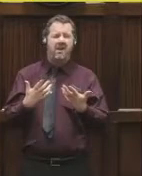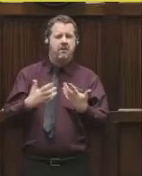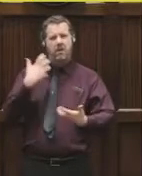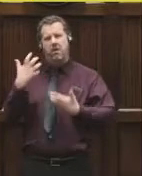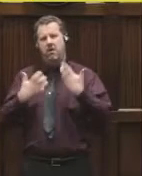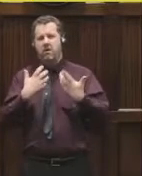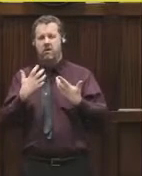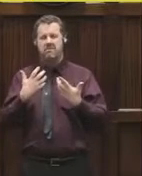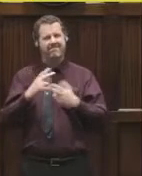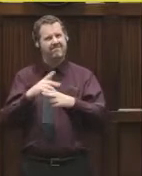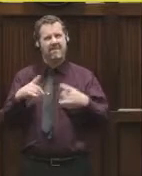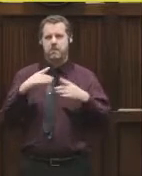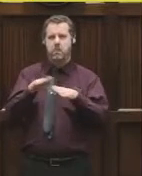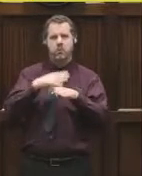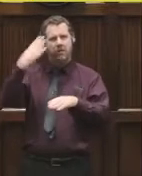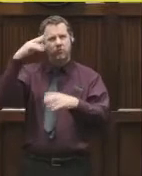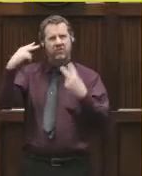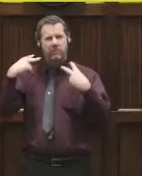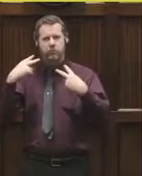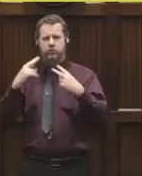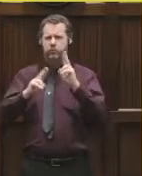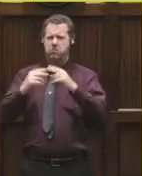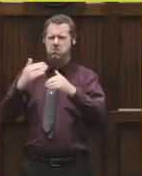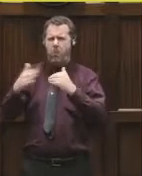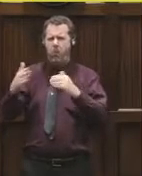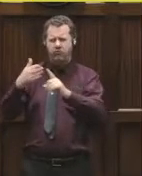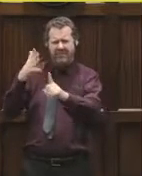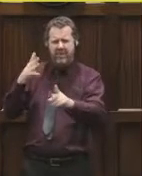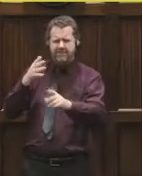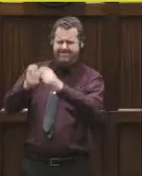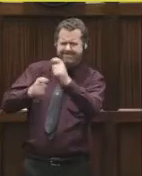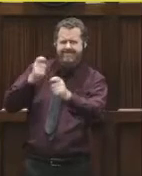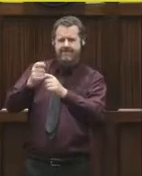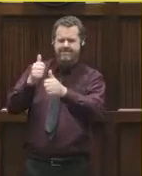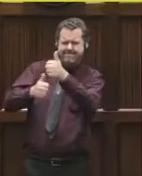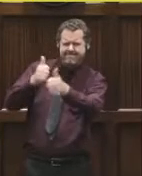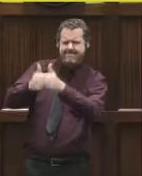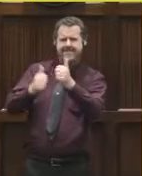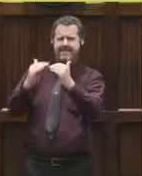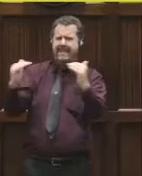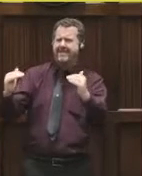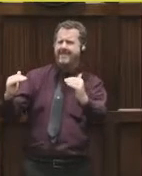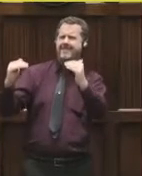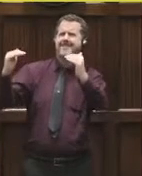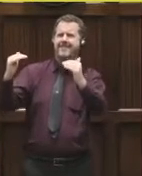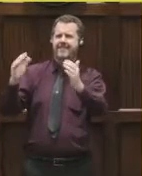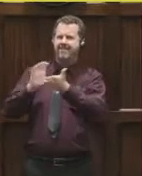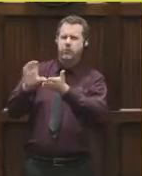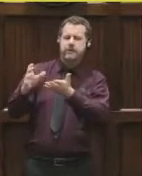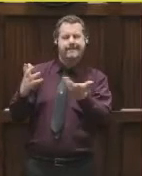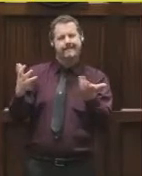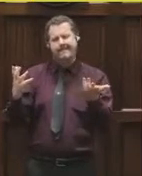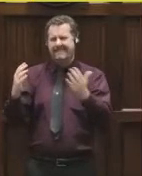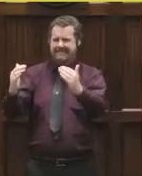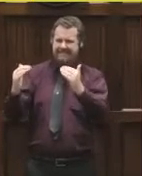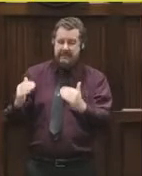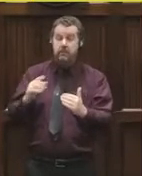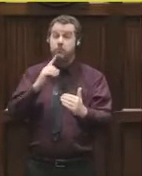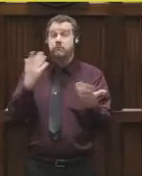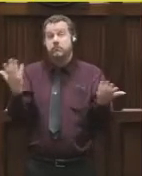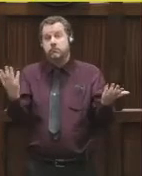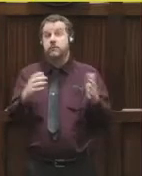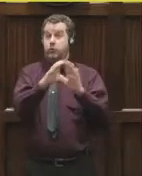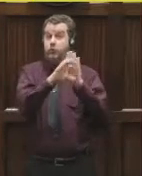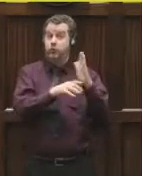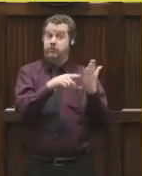promotion, its funding, I know that it is officially recognised in the Constitution. I